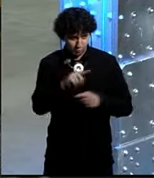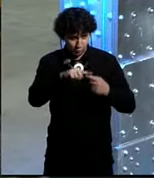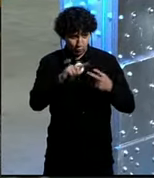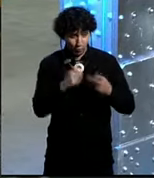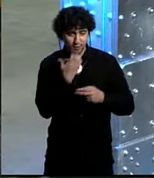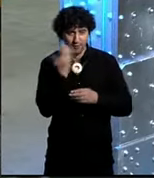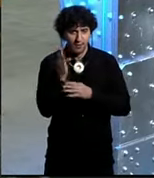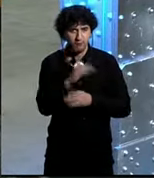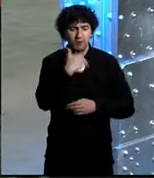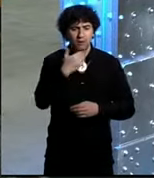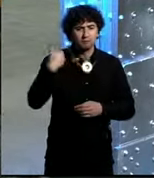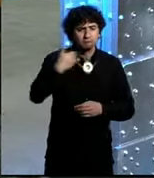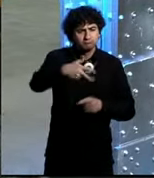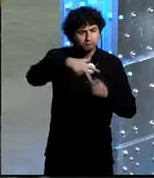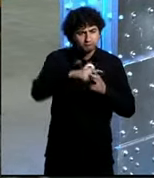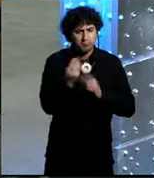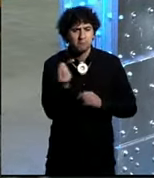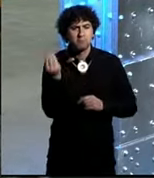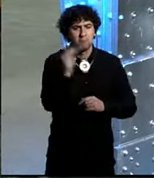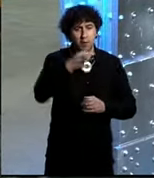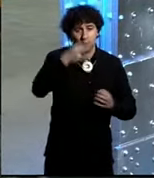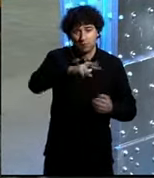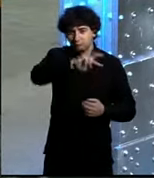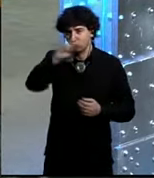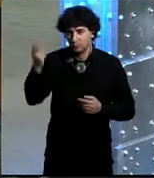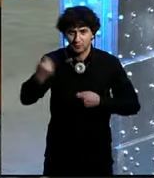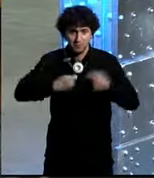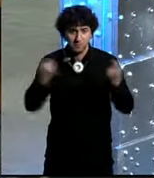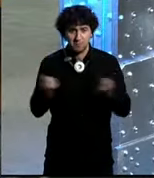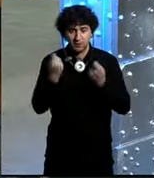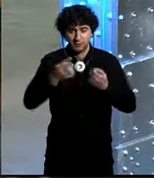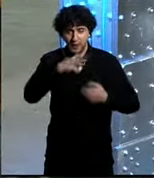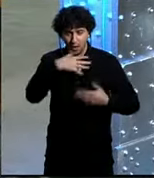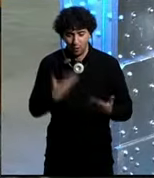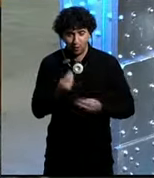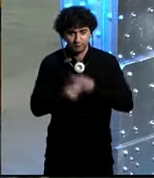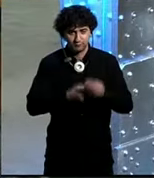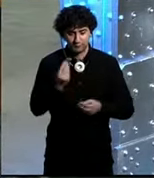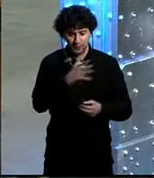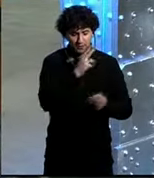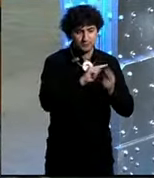some examples, and if you know that this is going to become just another tool, another marketing tool.